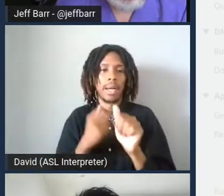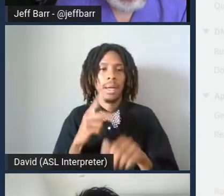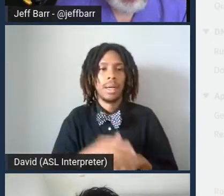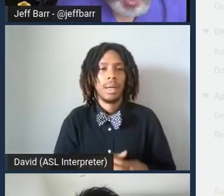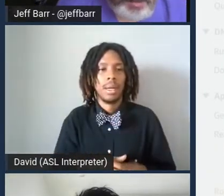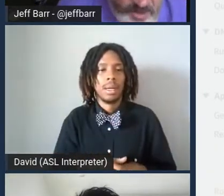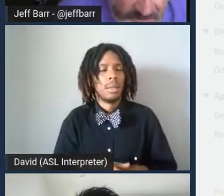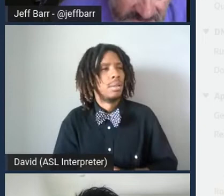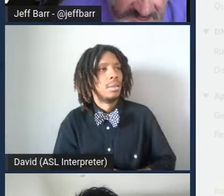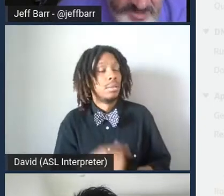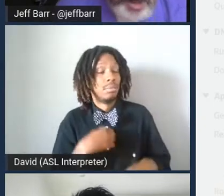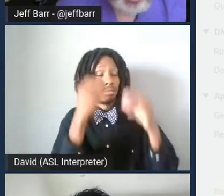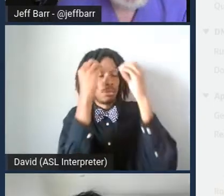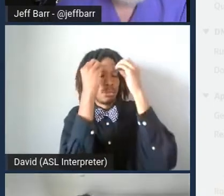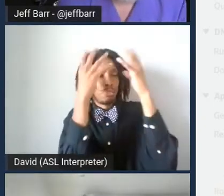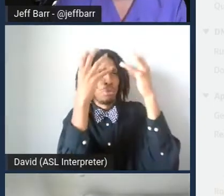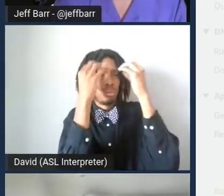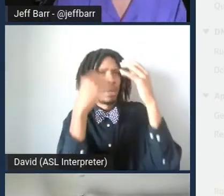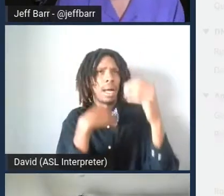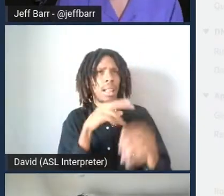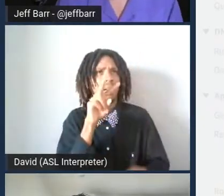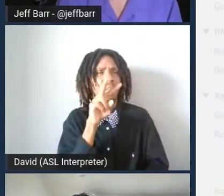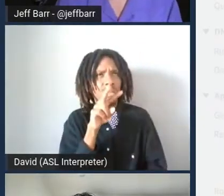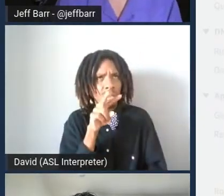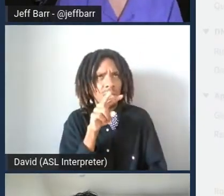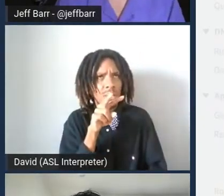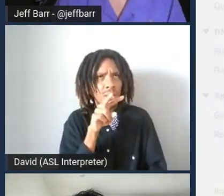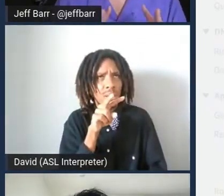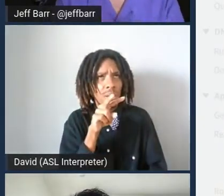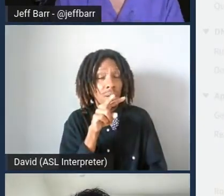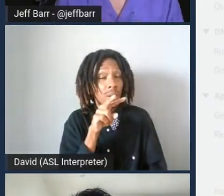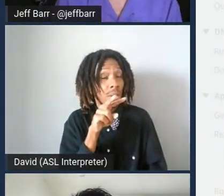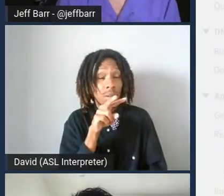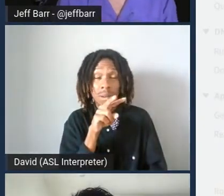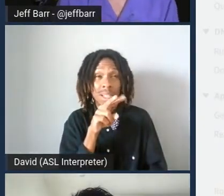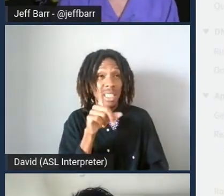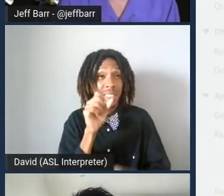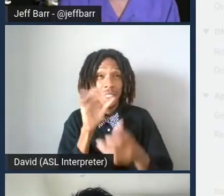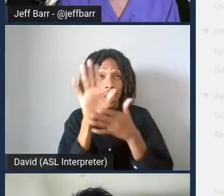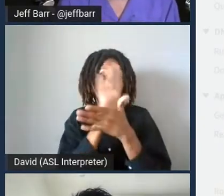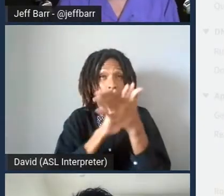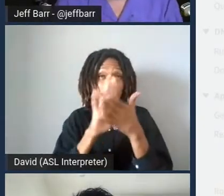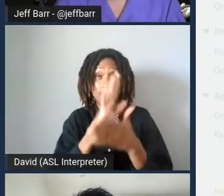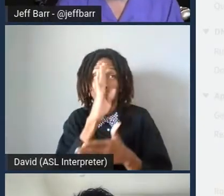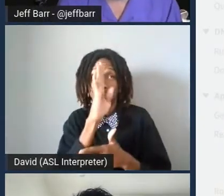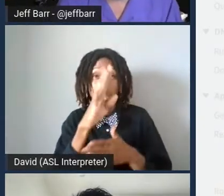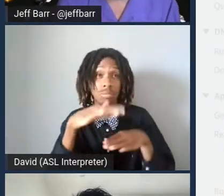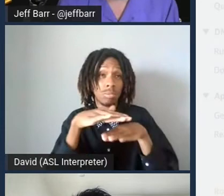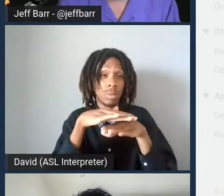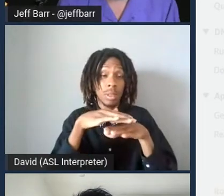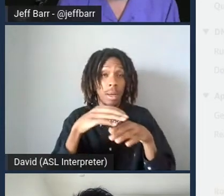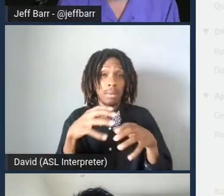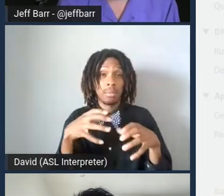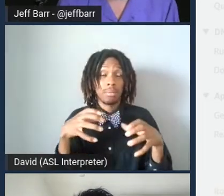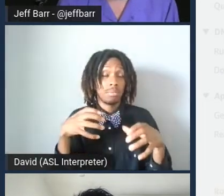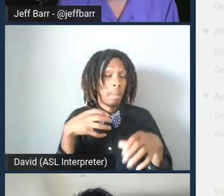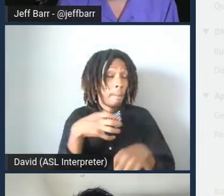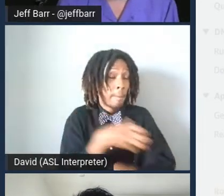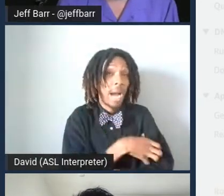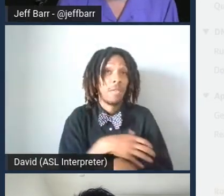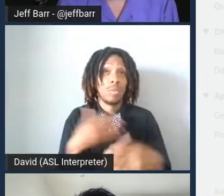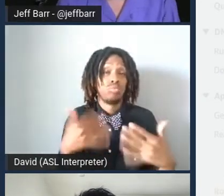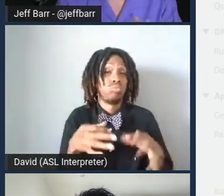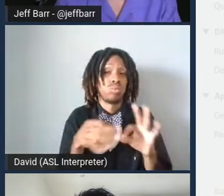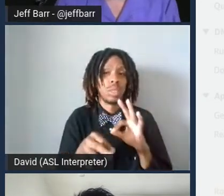This is kind of mind-blowing, because I look at this, and this is so clean and so straightforward and so powerful. And beneath this is